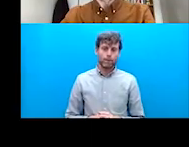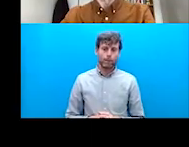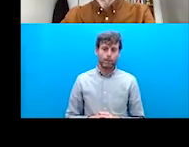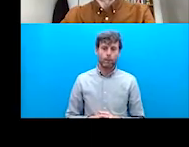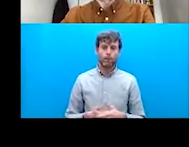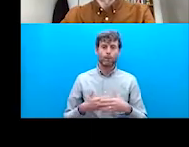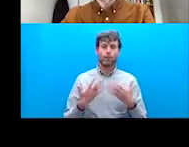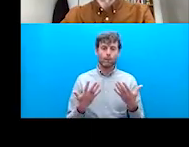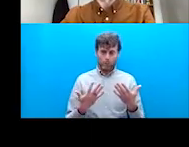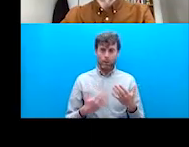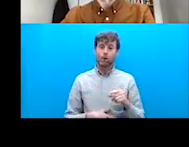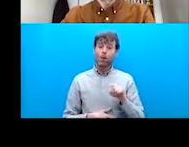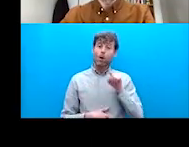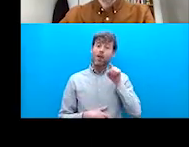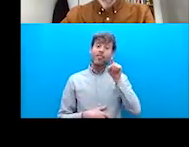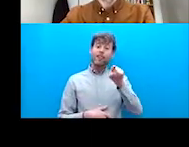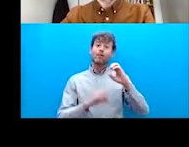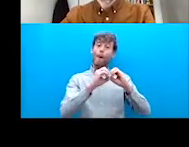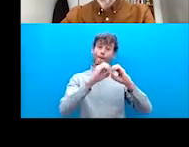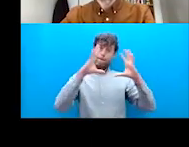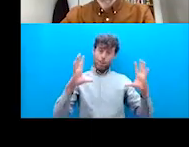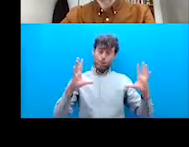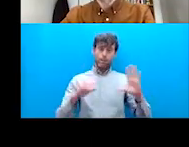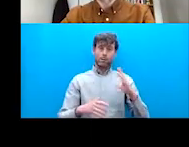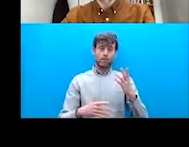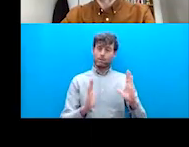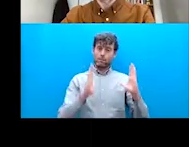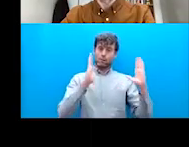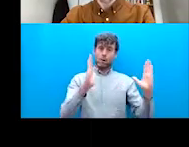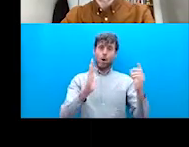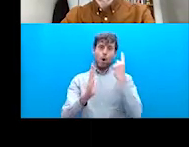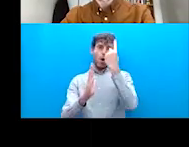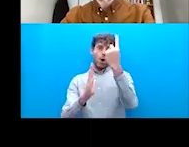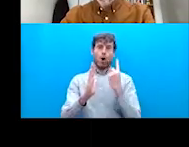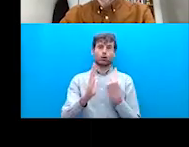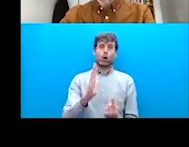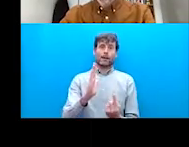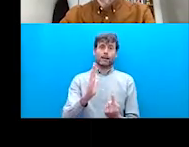the model are autonomy and parallelism of the two streams,